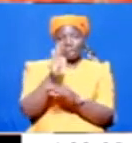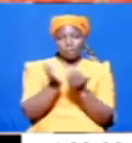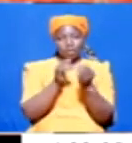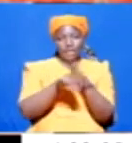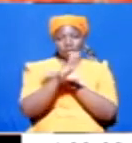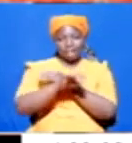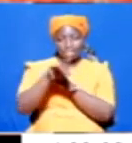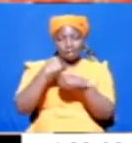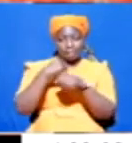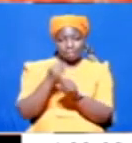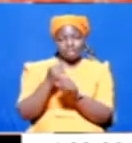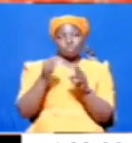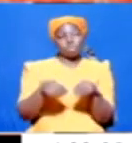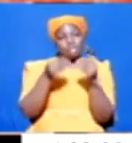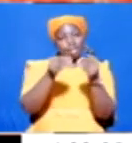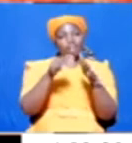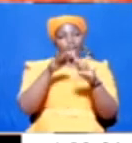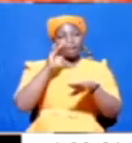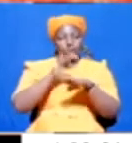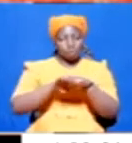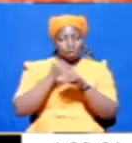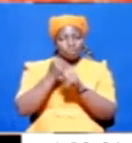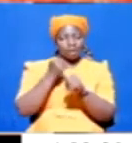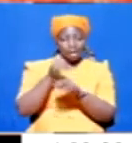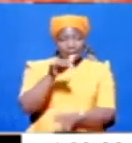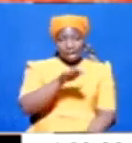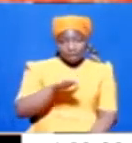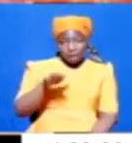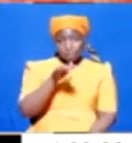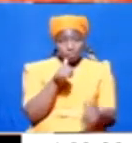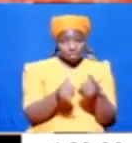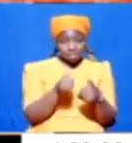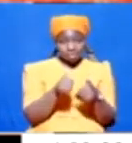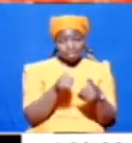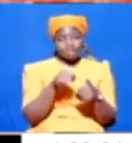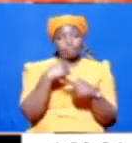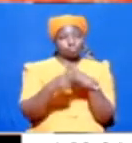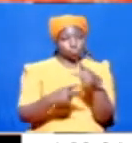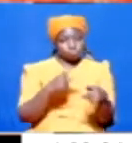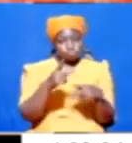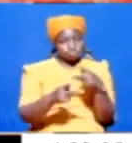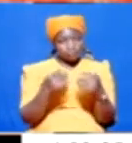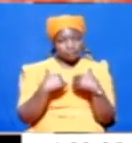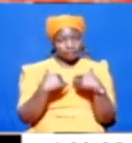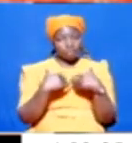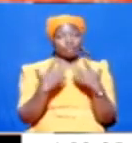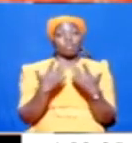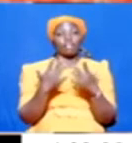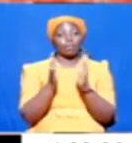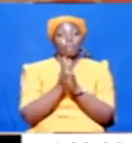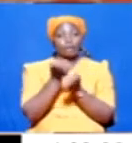an efficient and predictable operating environment which is progressive with